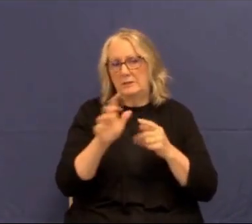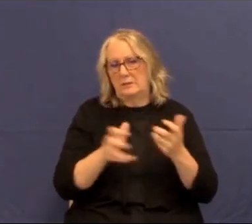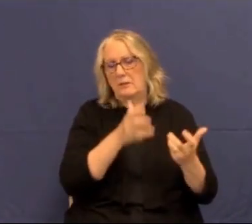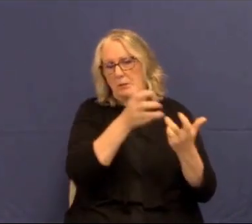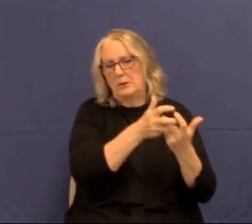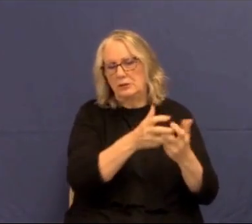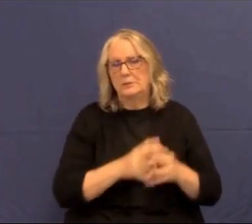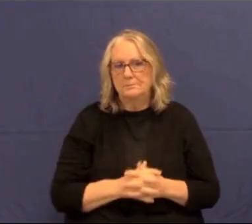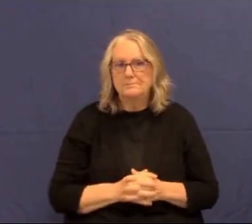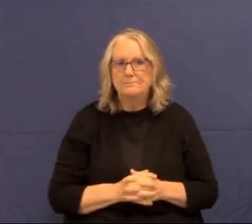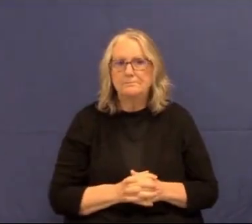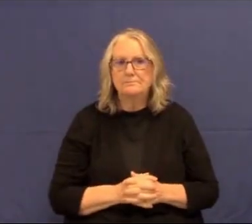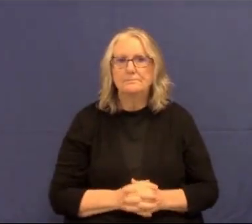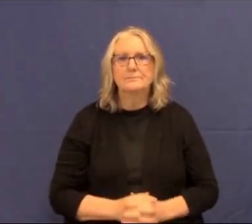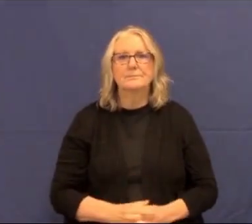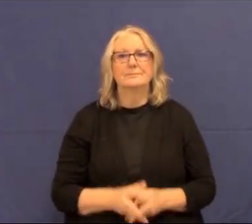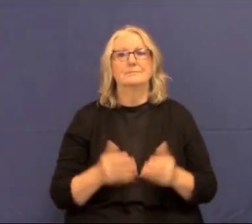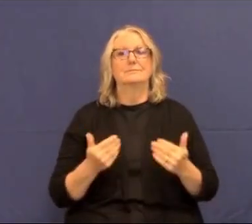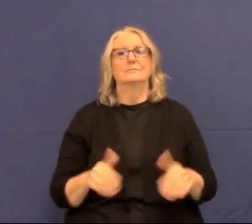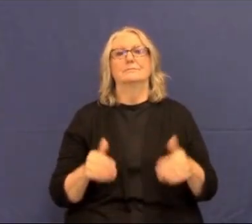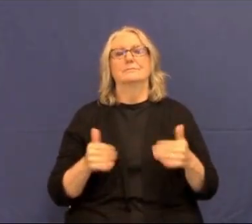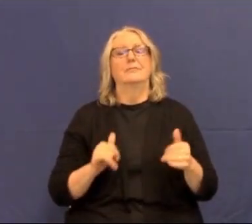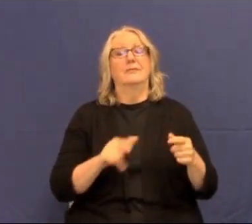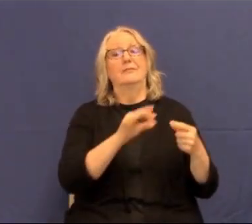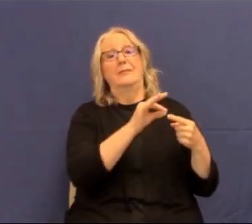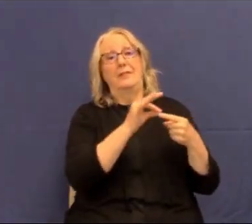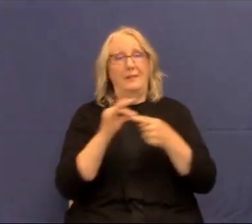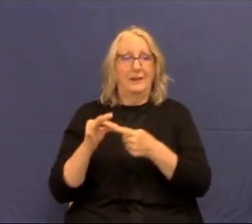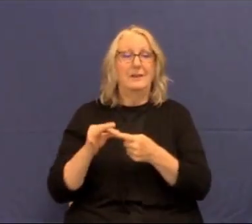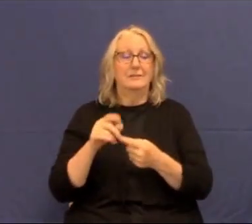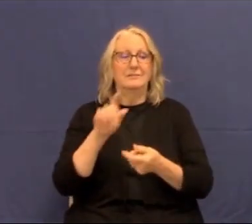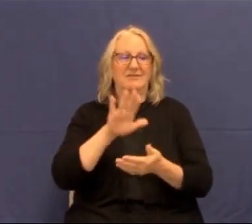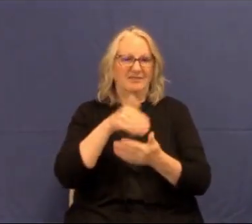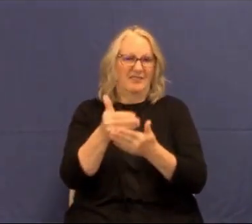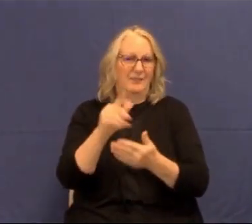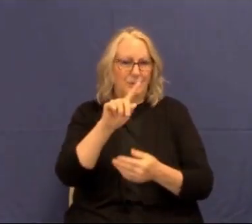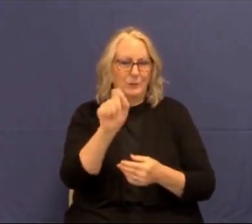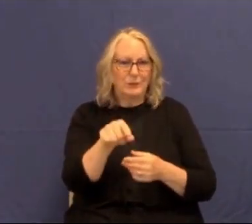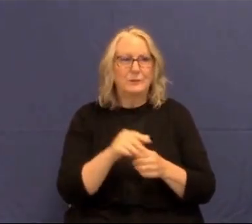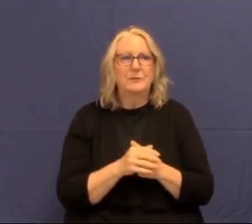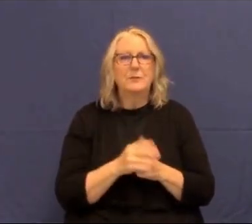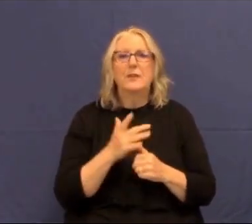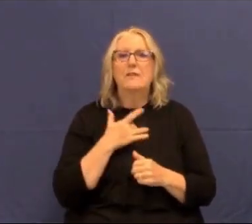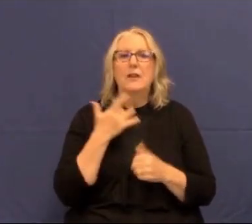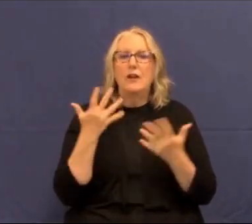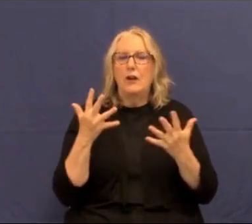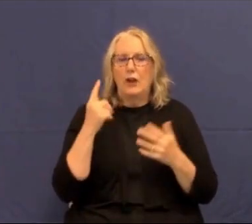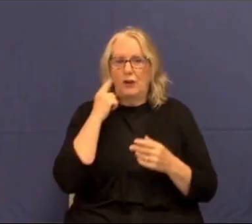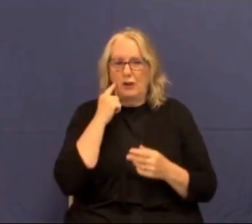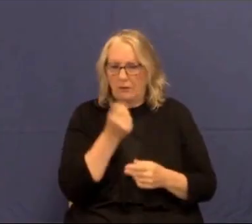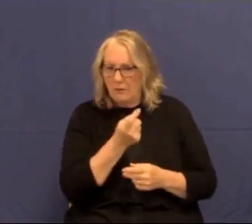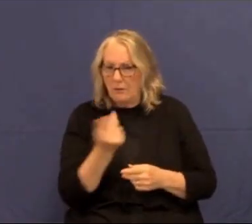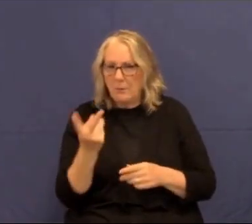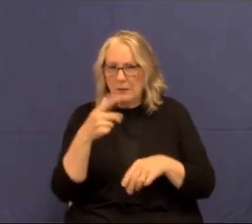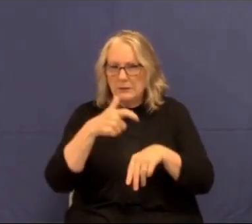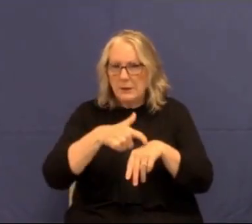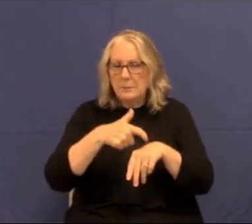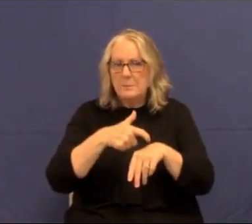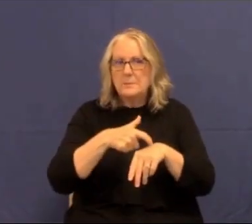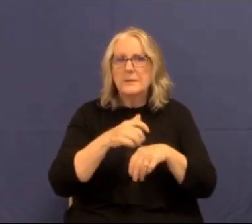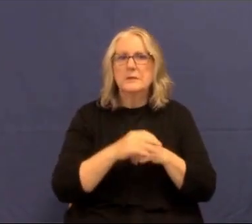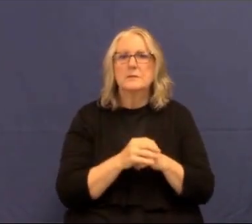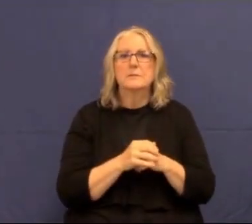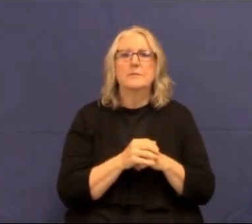that have served as accommodations. That leads me directly into my next question. I feel like I've already heard it a